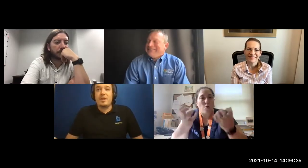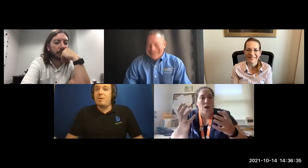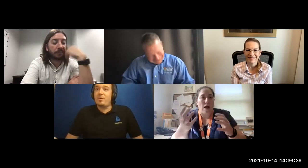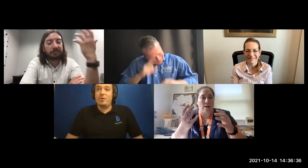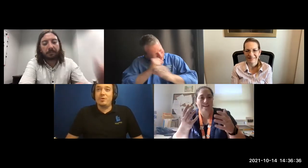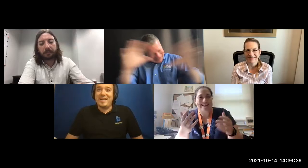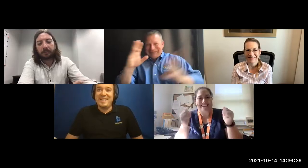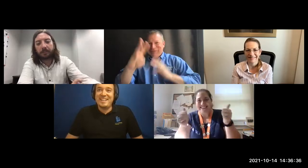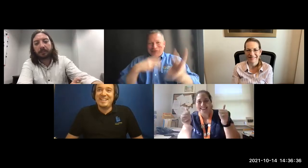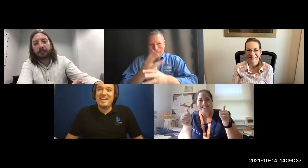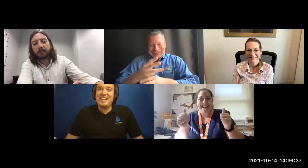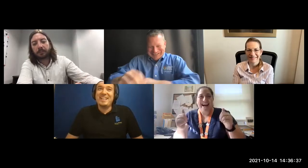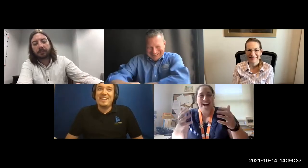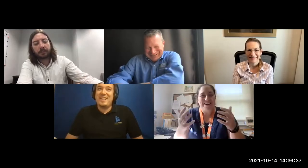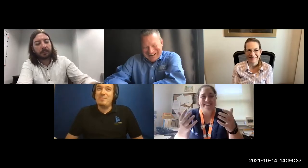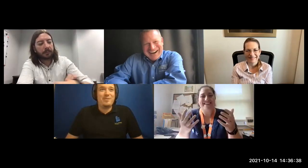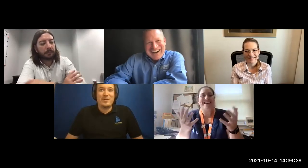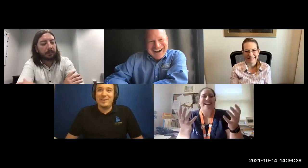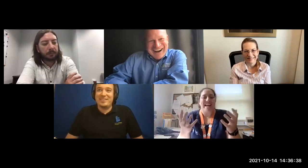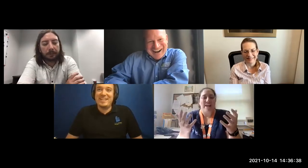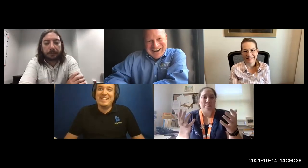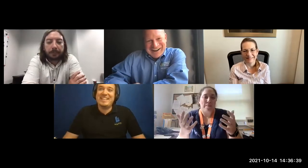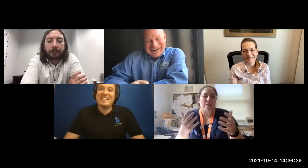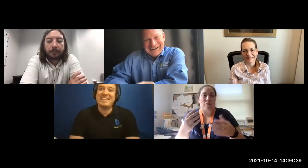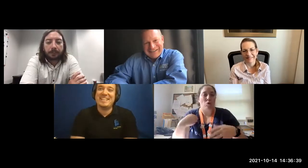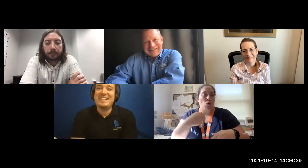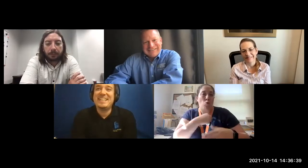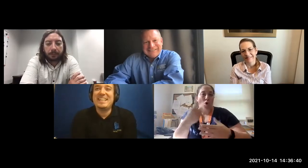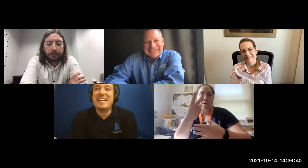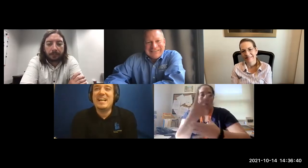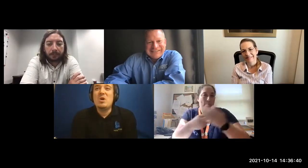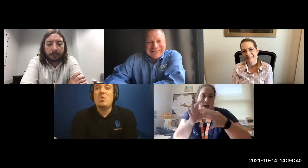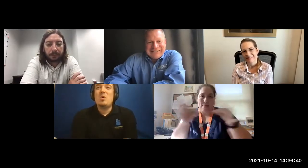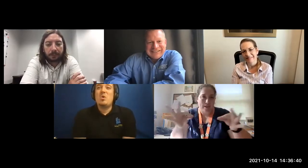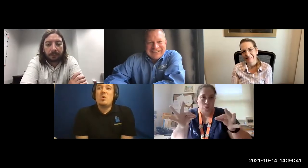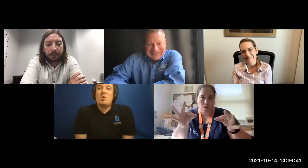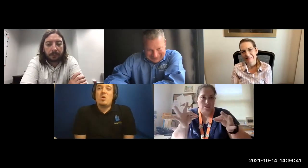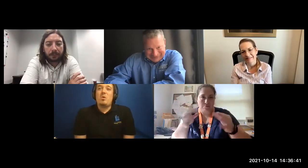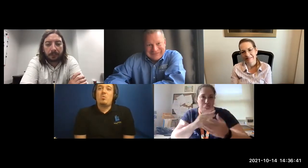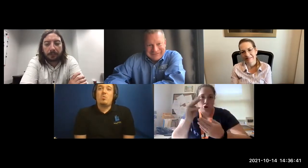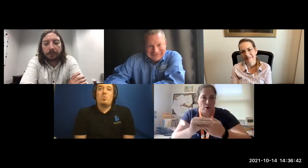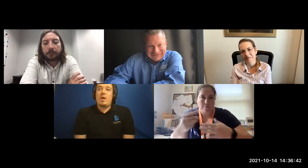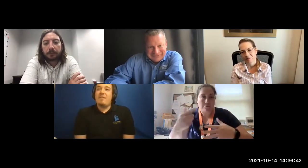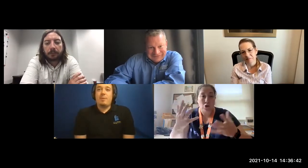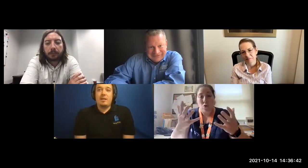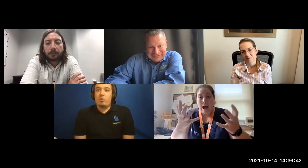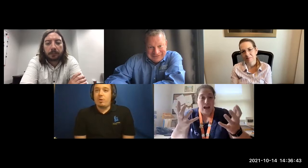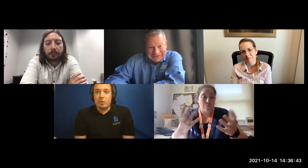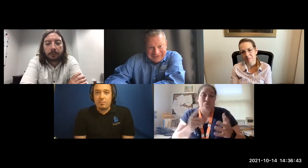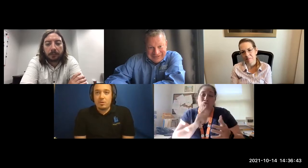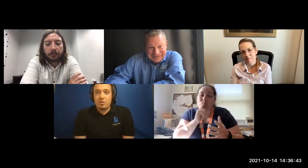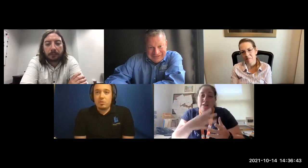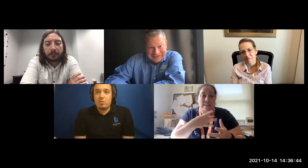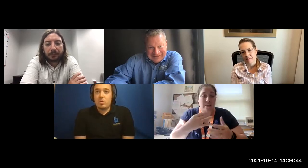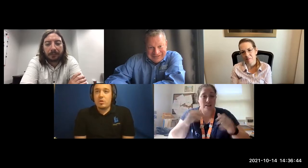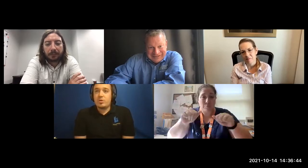And so in a perfect world, right? In a perfect world, right? Yeah. We have a bilingual